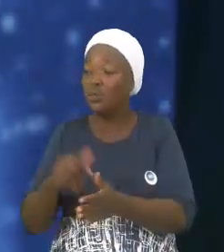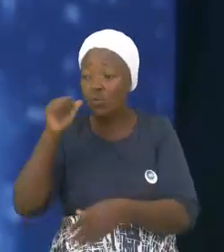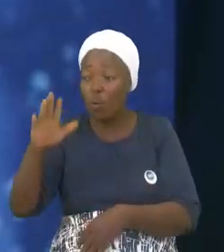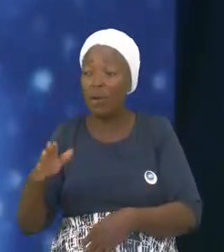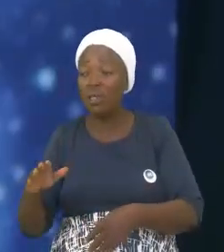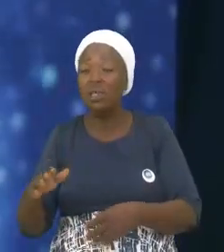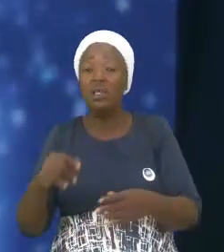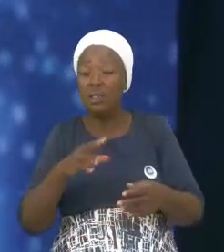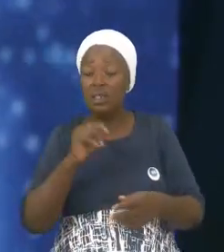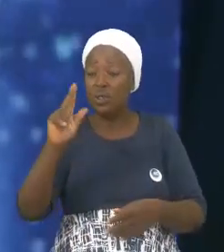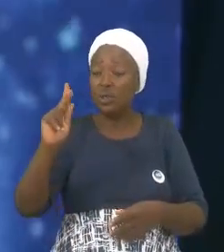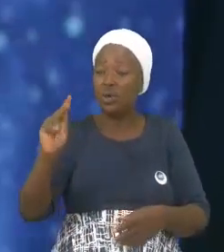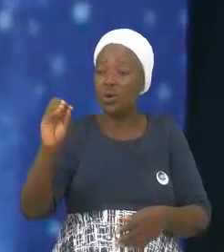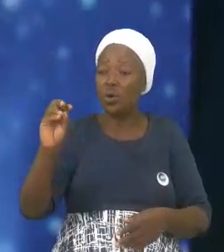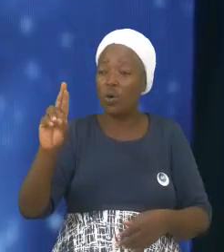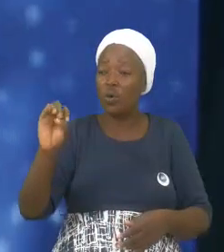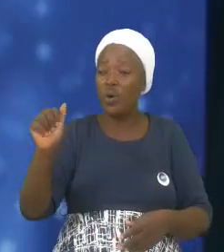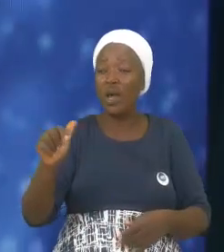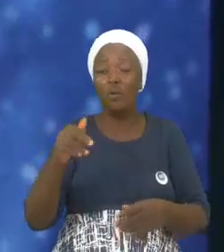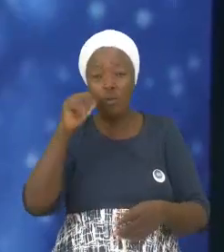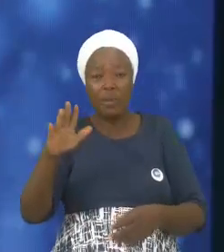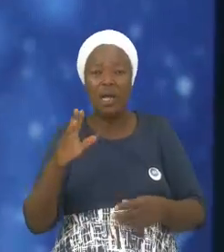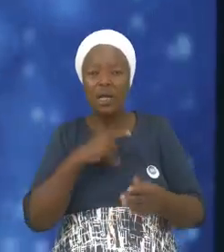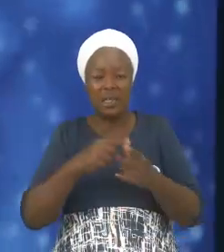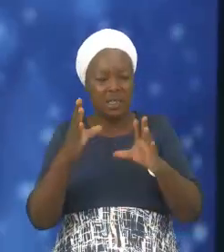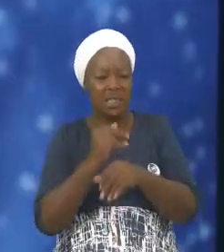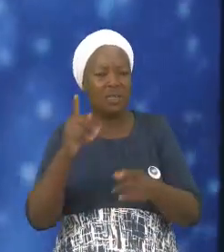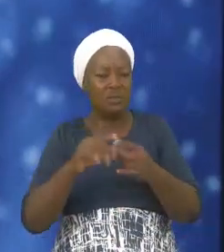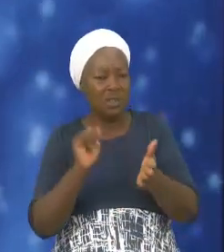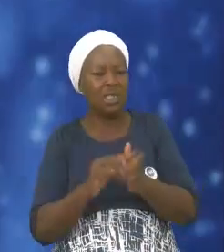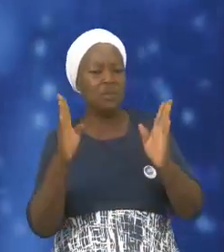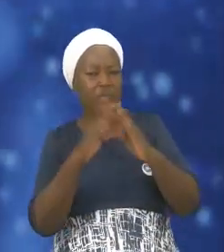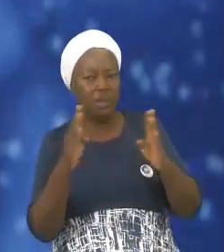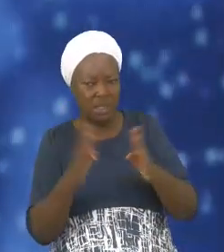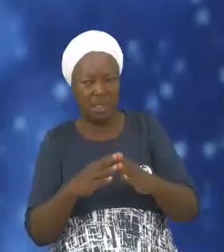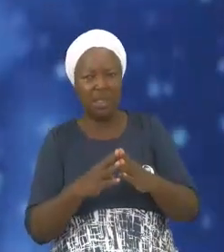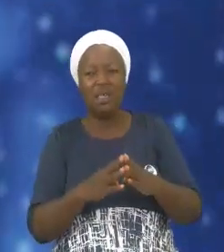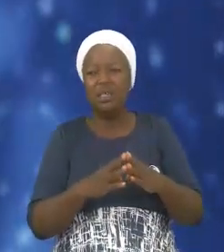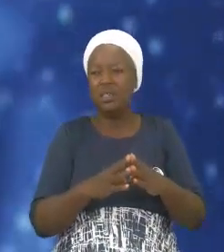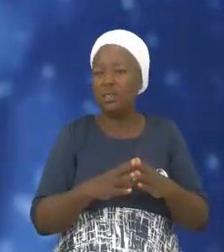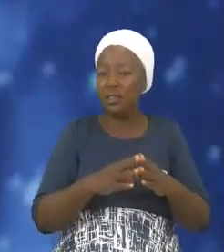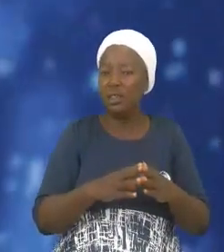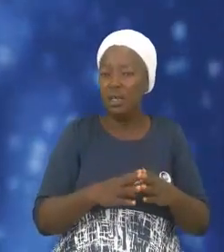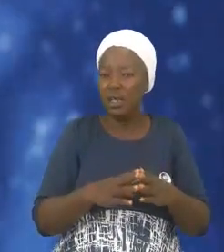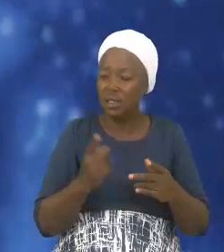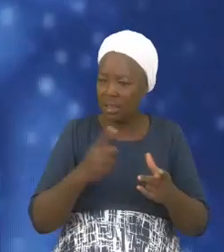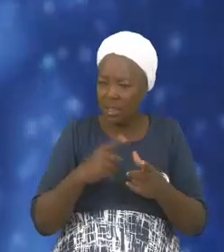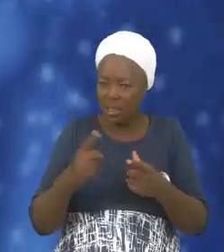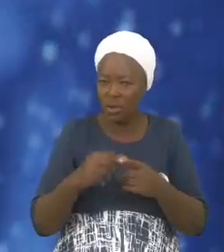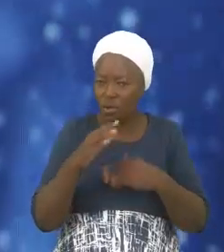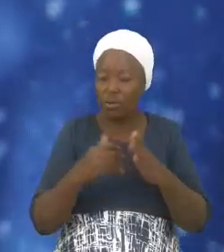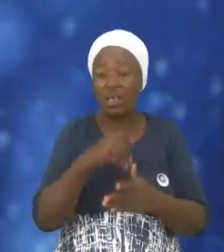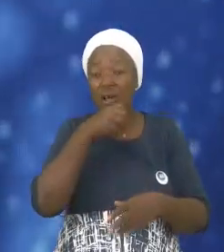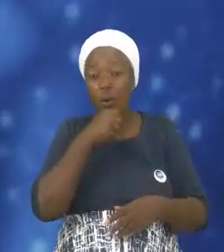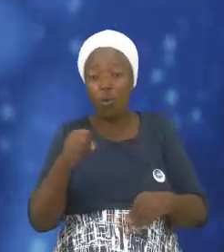to take her to that meeting in St. Paul, Minnesota. Those who are old in the church